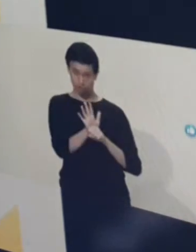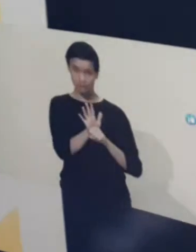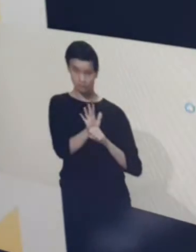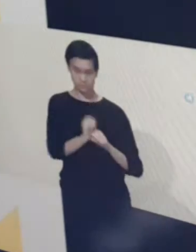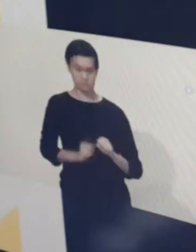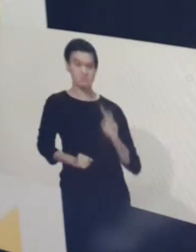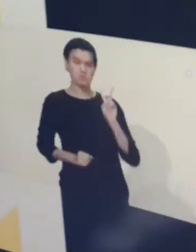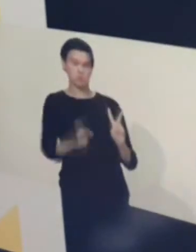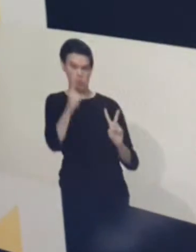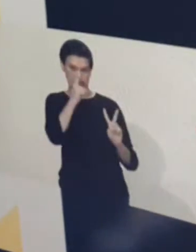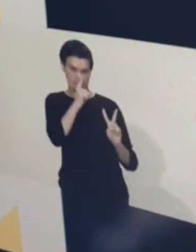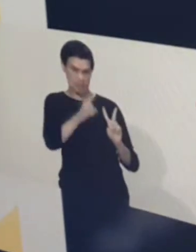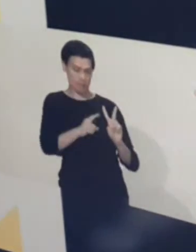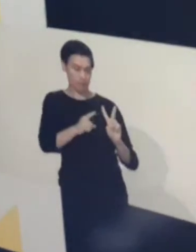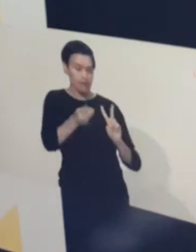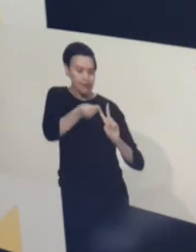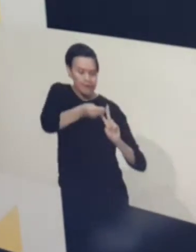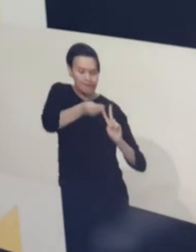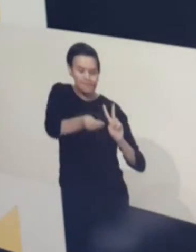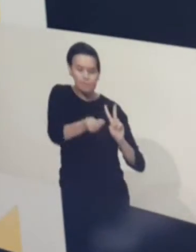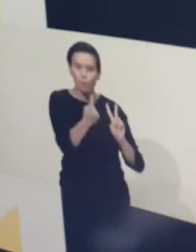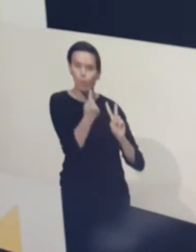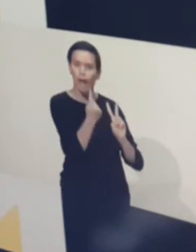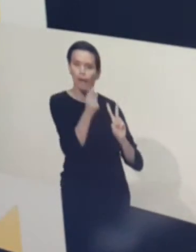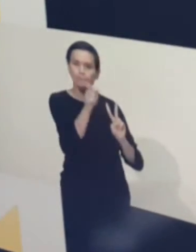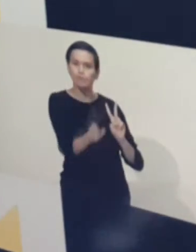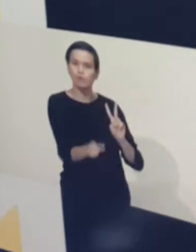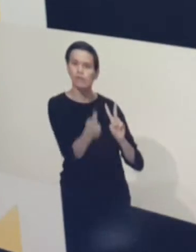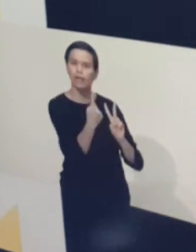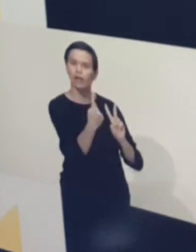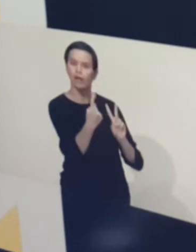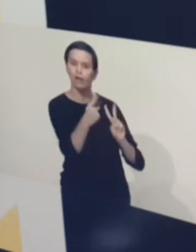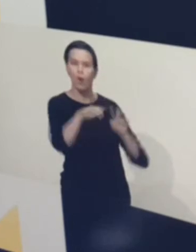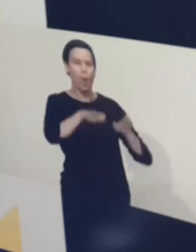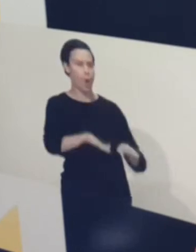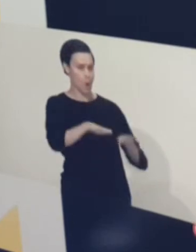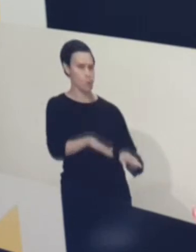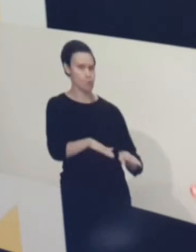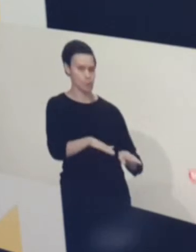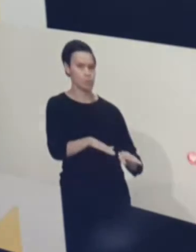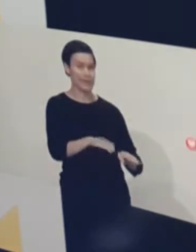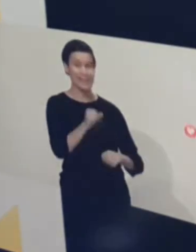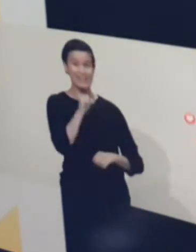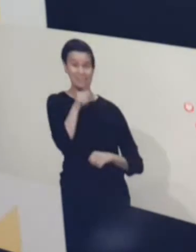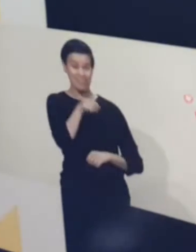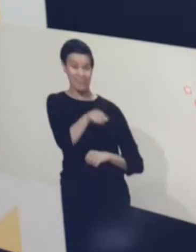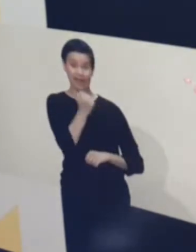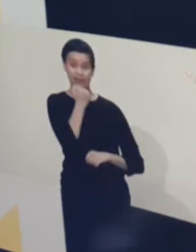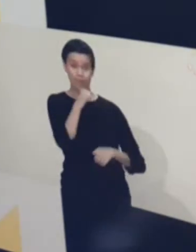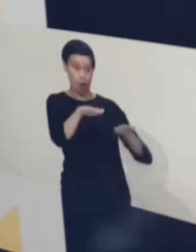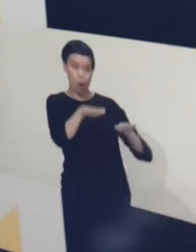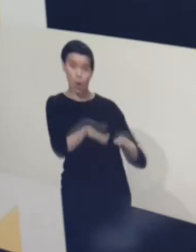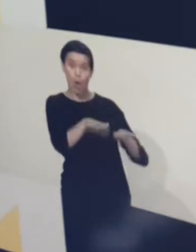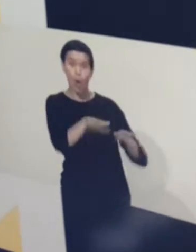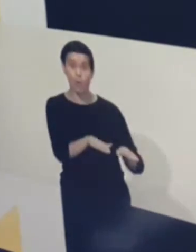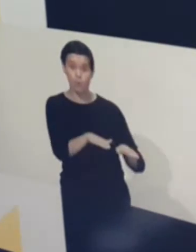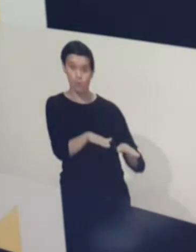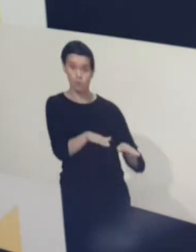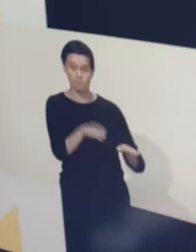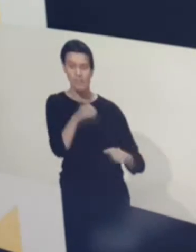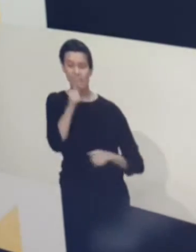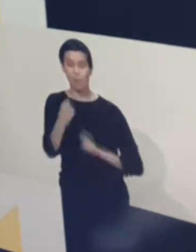0.4. Under level 3, it has remained low. Experts tell us that if the R value stays below 1, we